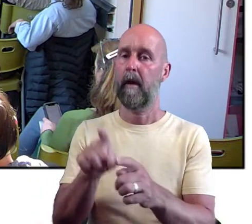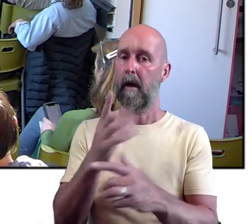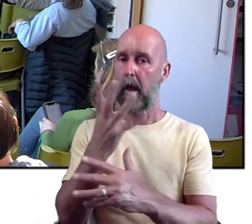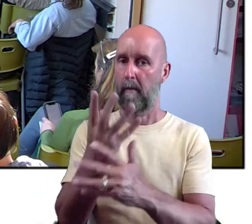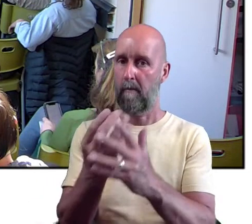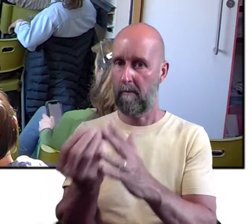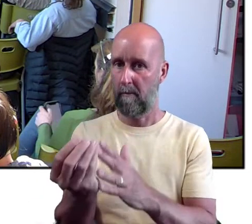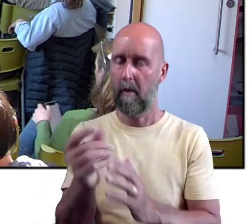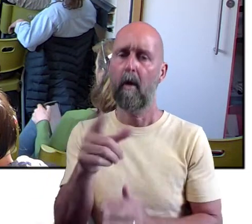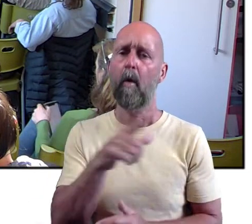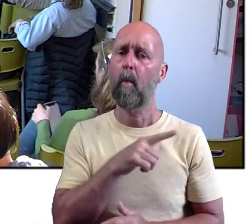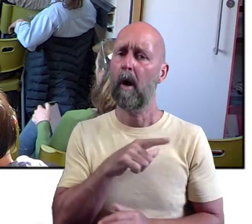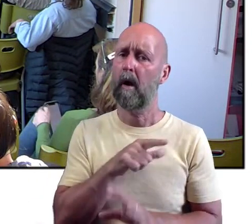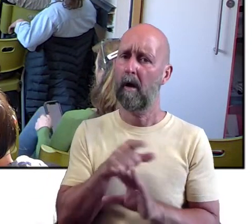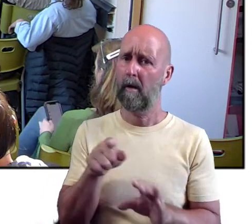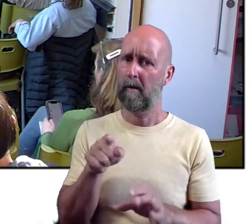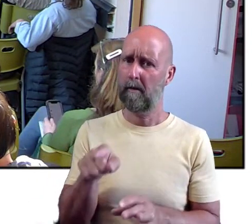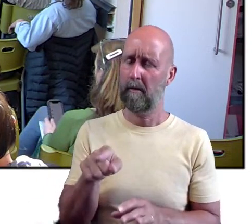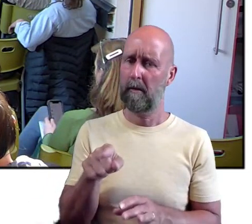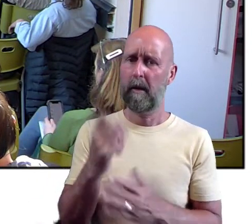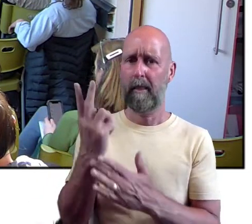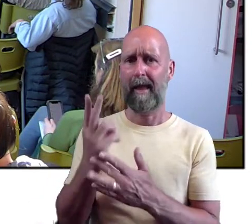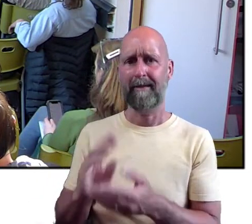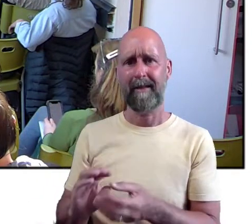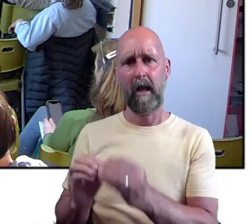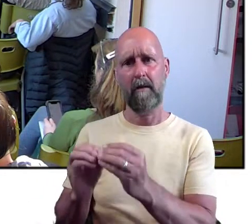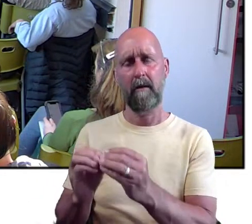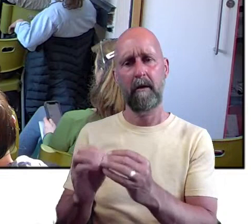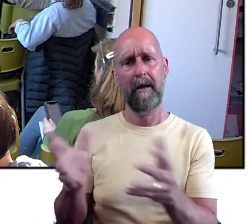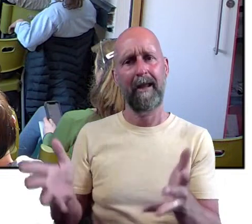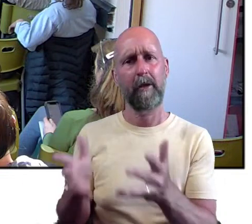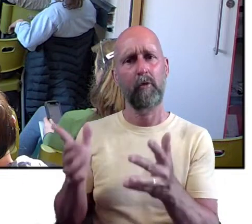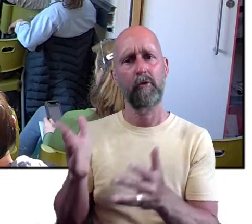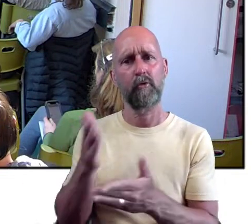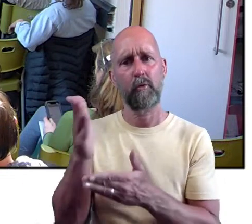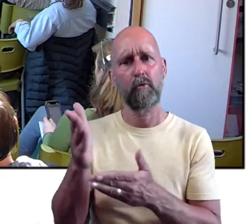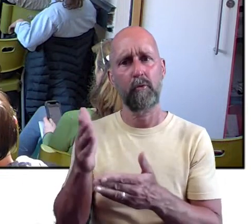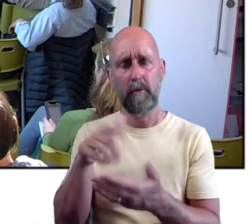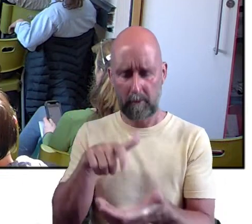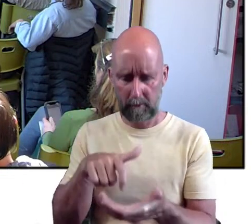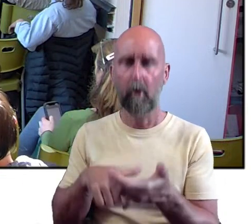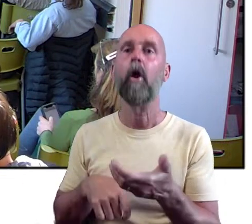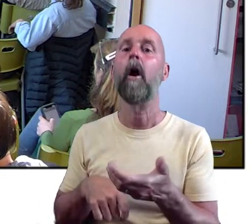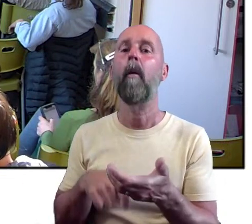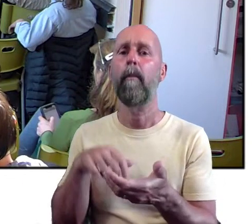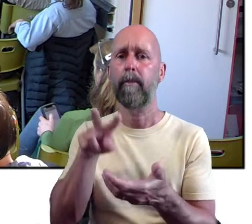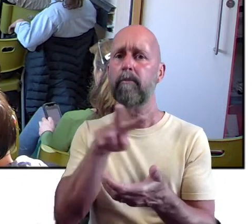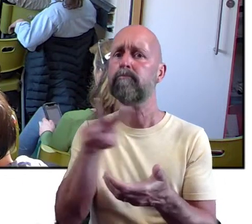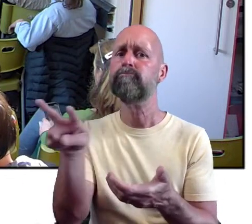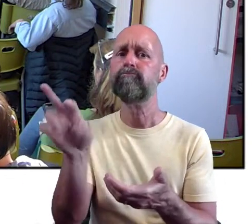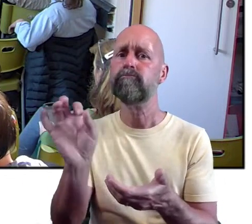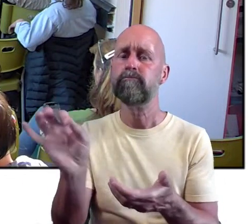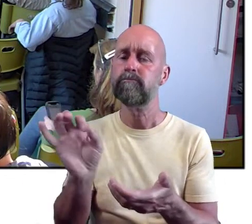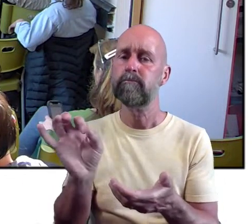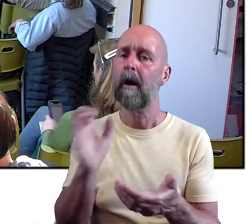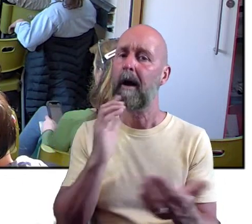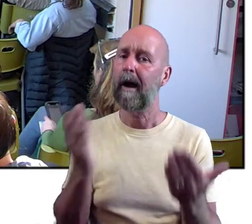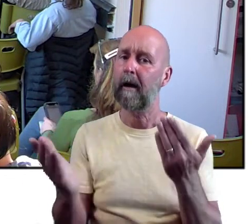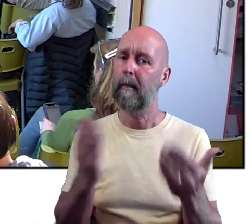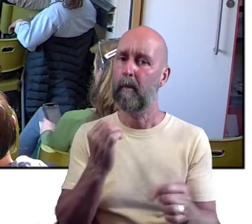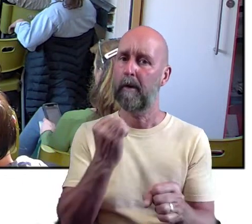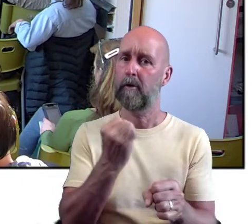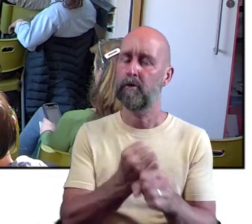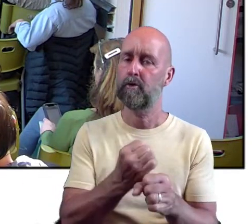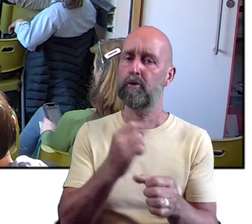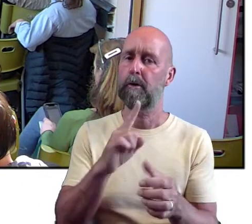I don't think there's anything about the design of that game that actually encourages you to look up from your screen at any one point. And I always make the comparison with geocaching, because